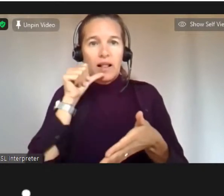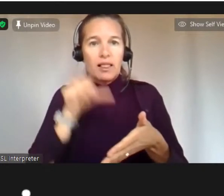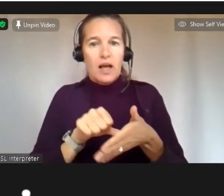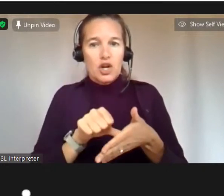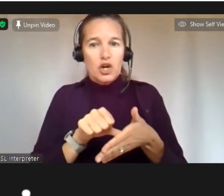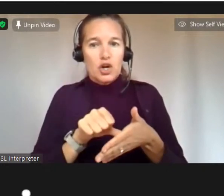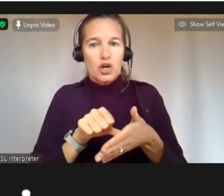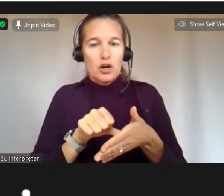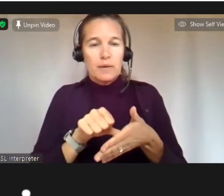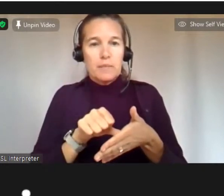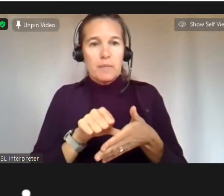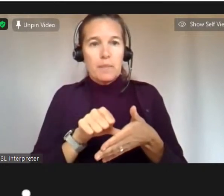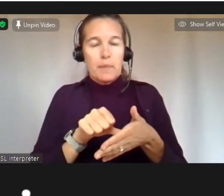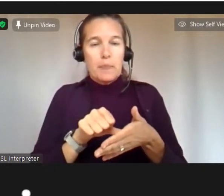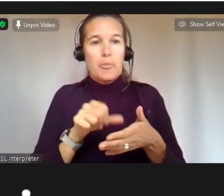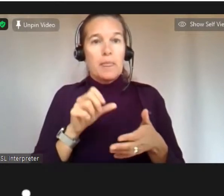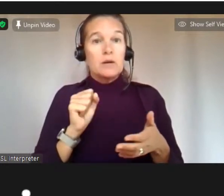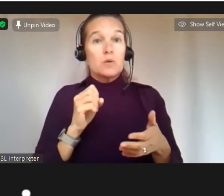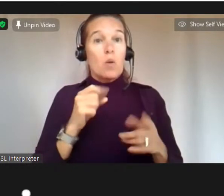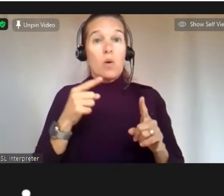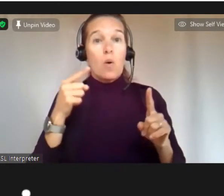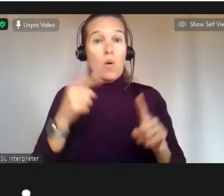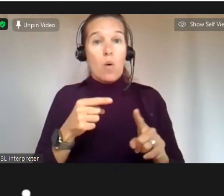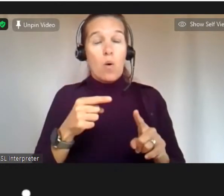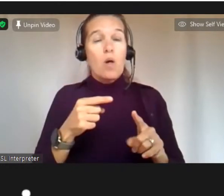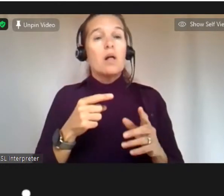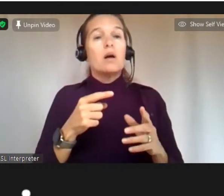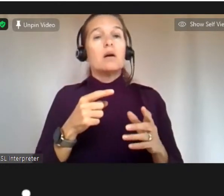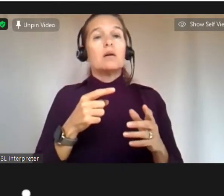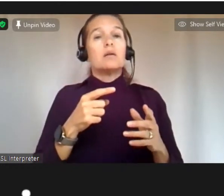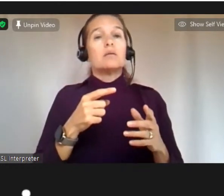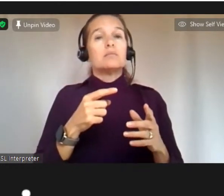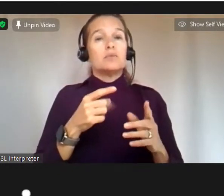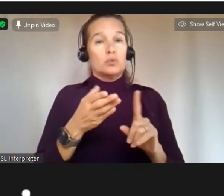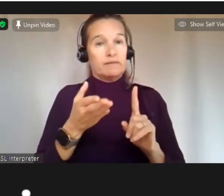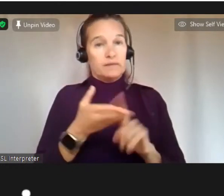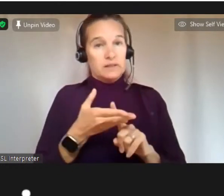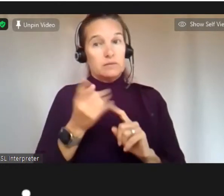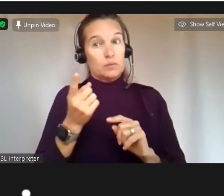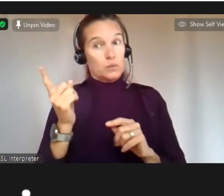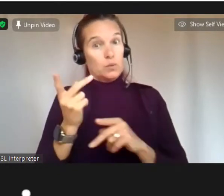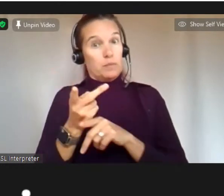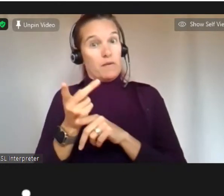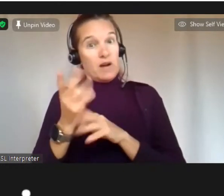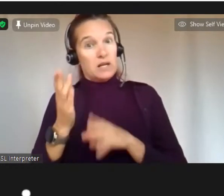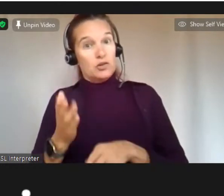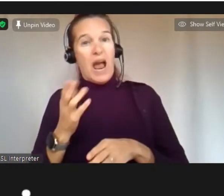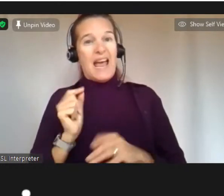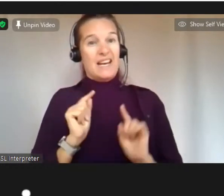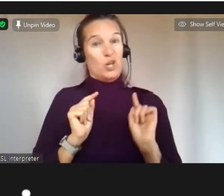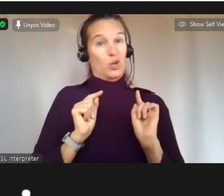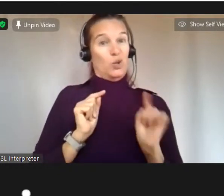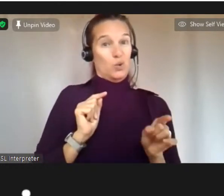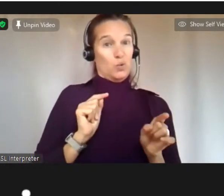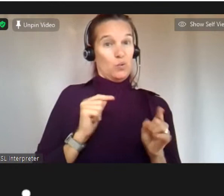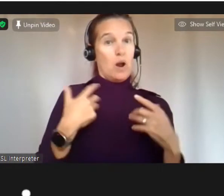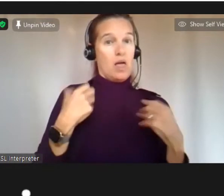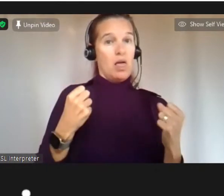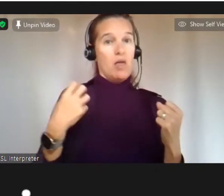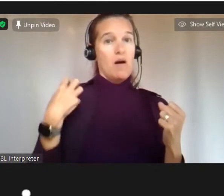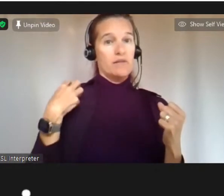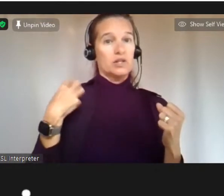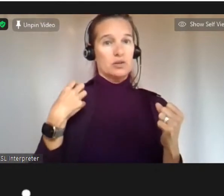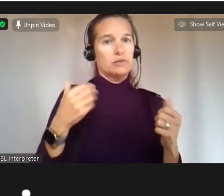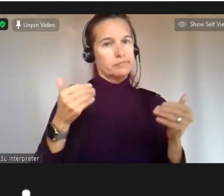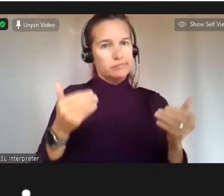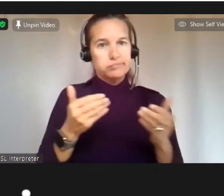and to get all three of you, the Board of Supervisors and you as the public health officer, to sign that letter. Can you